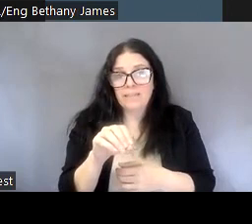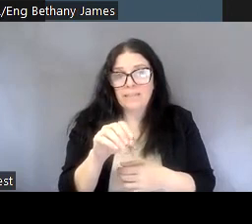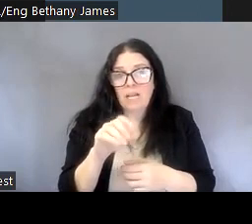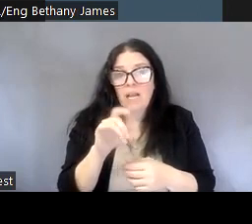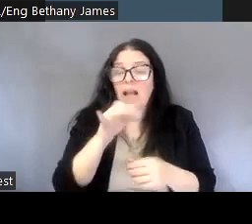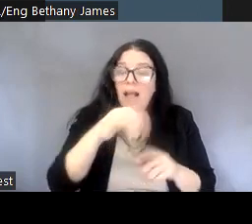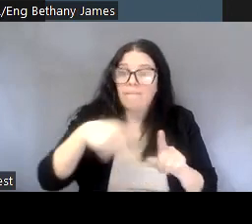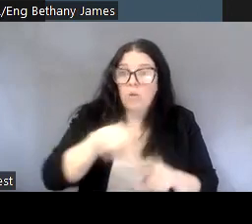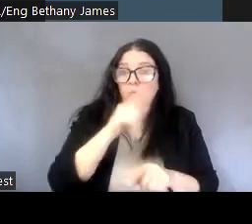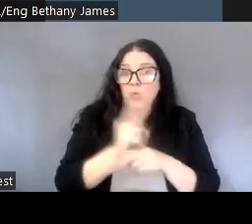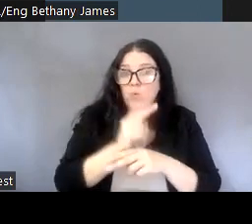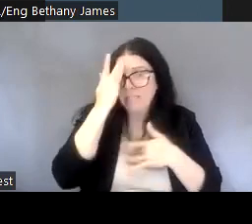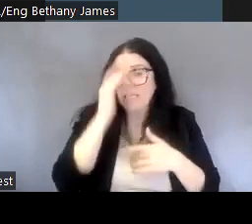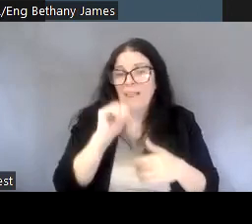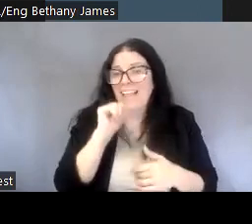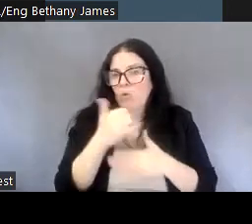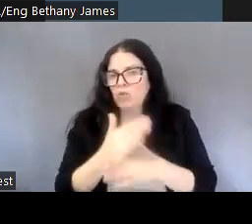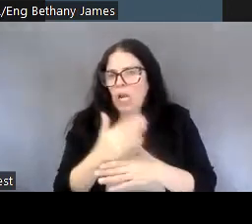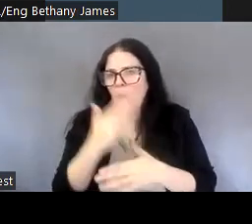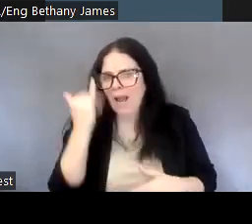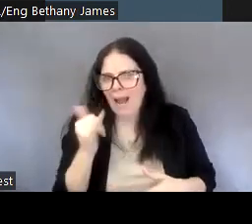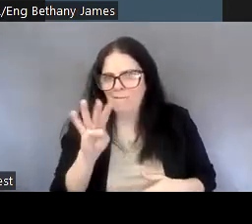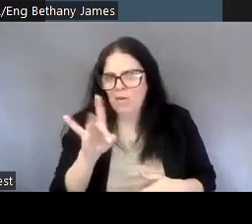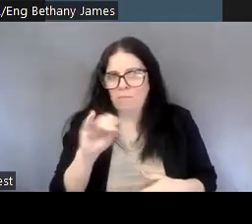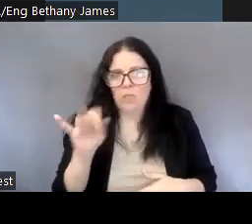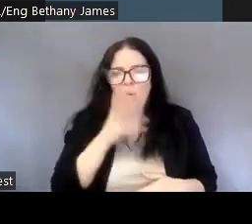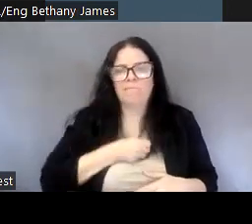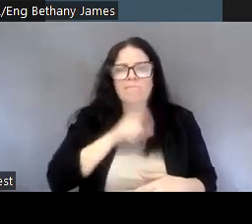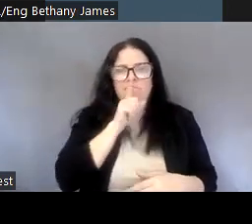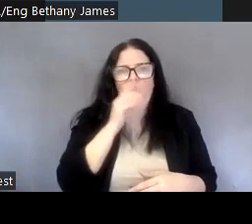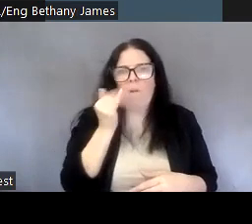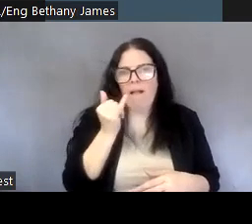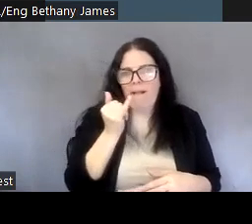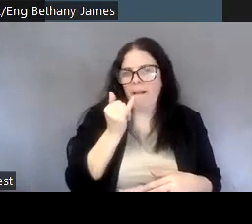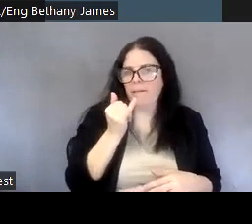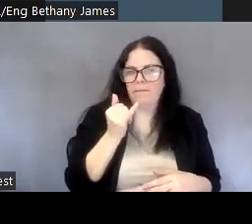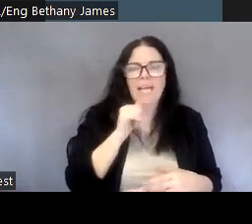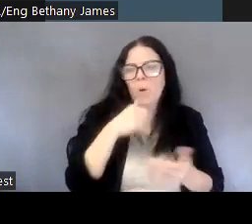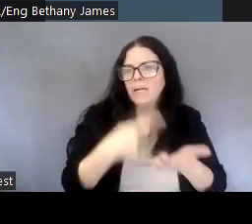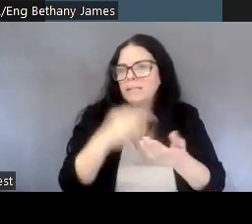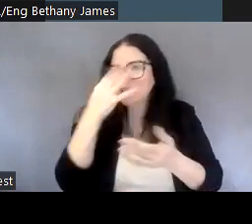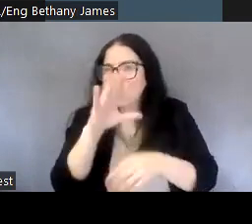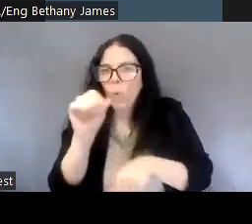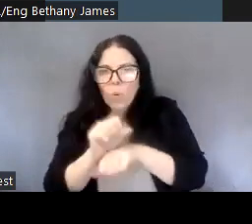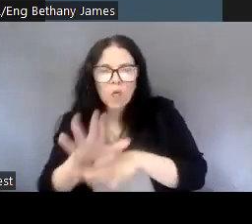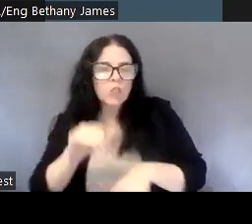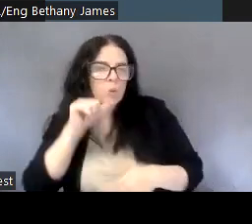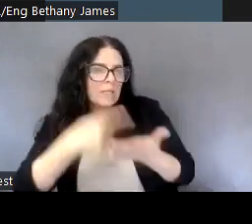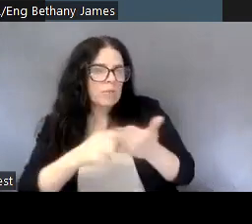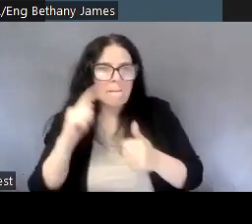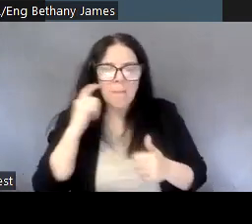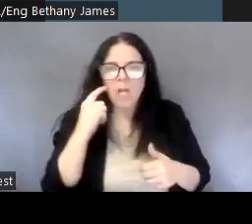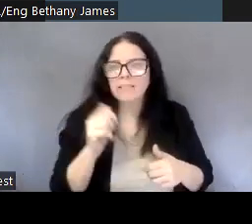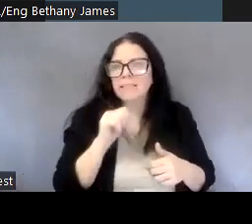it. They don't feel comfortable. They don't trust their co-workers. They don't trust their leadership. And so they're not discussing it. They're not